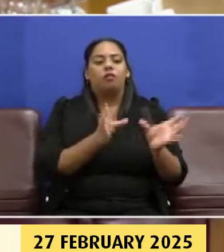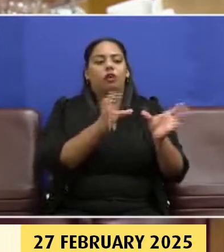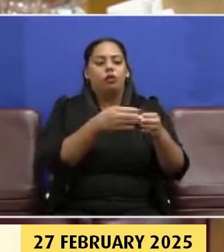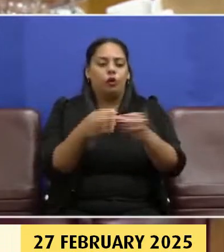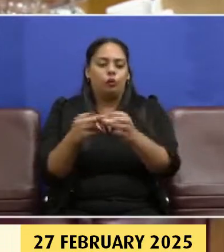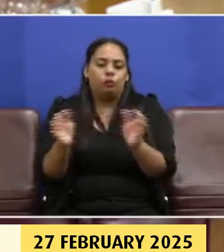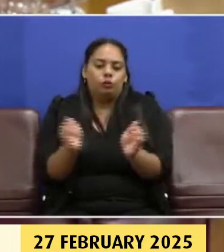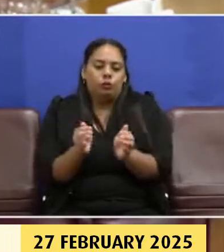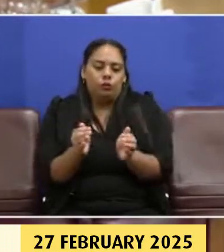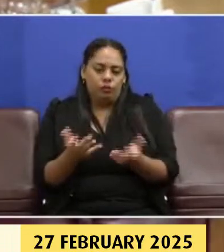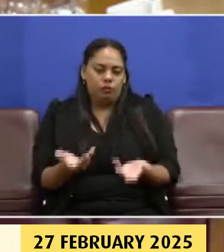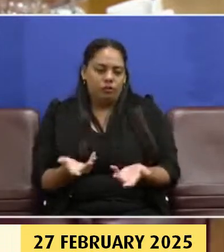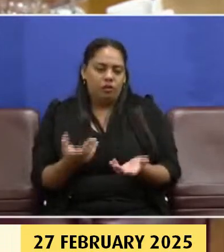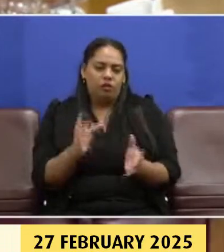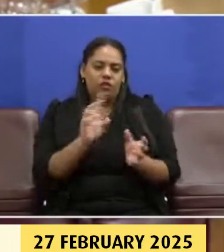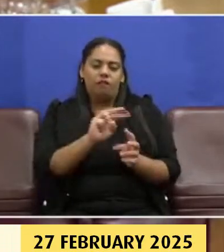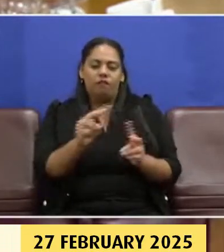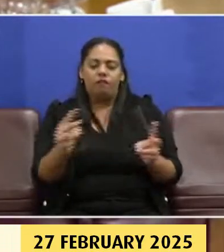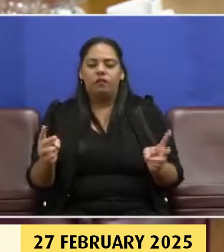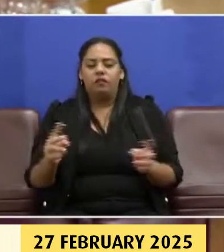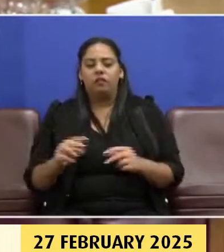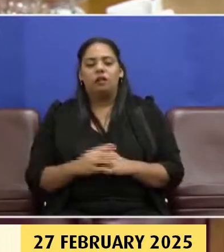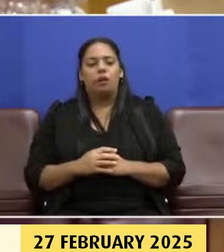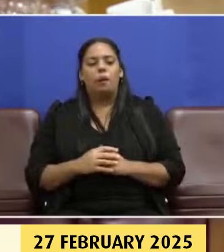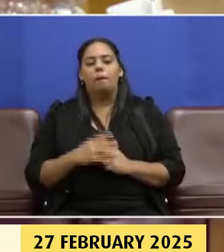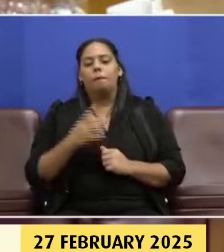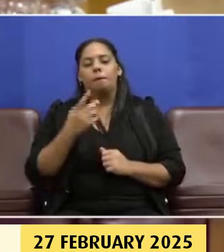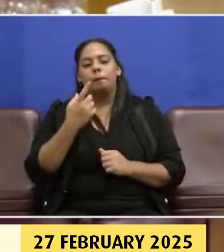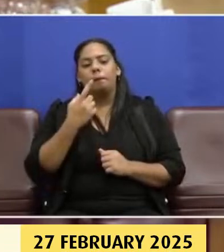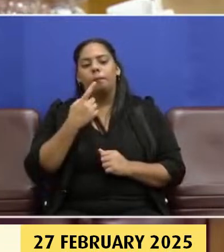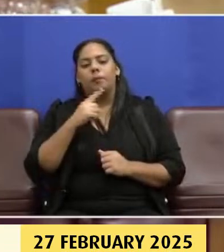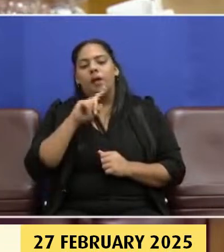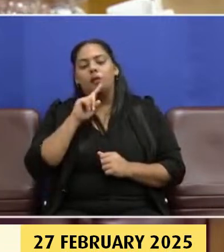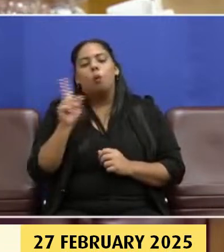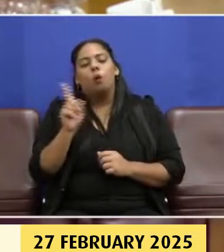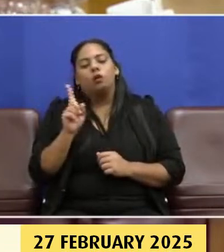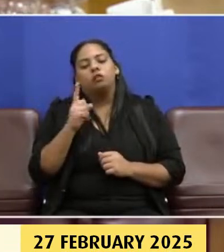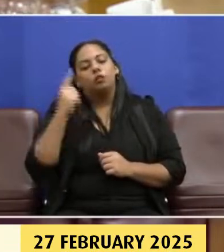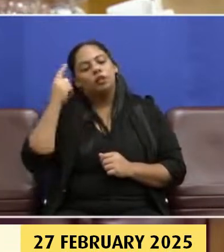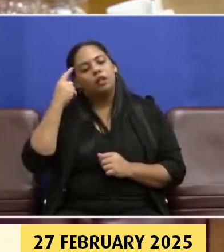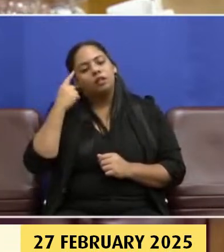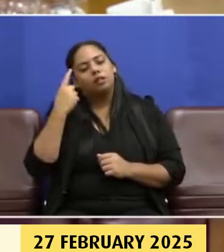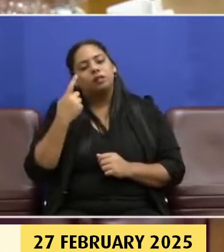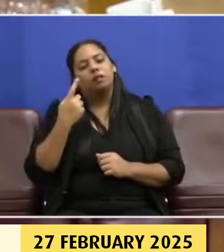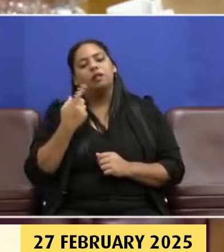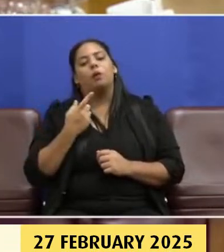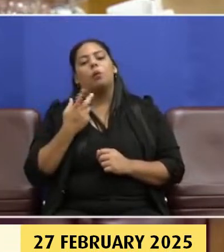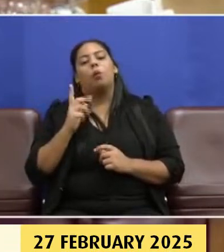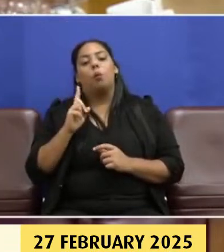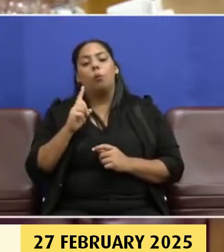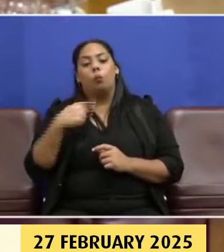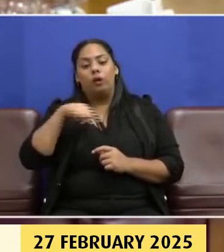What can be done to change the negative perception amongst young people about the